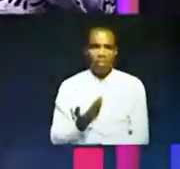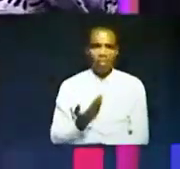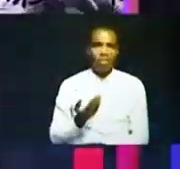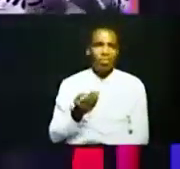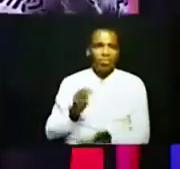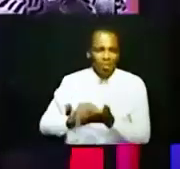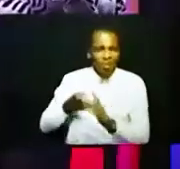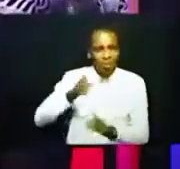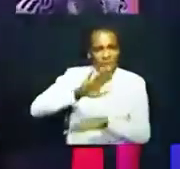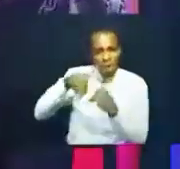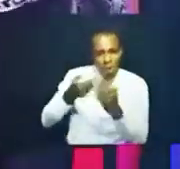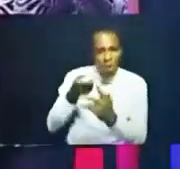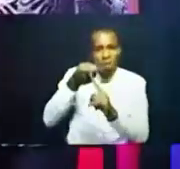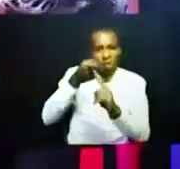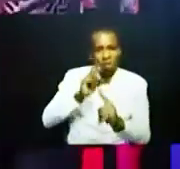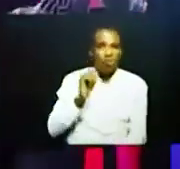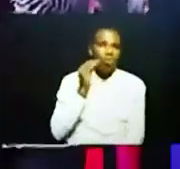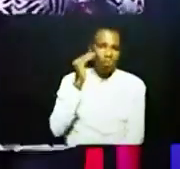from home.